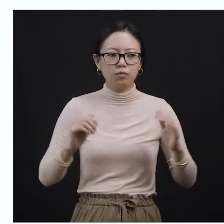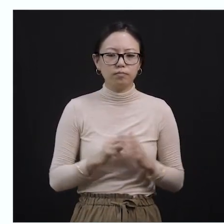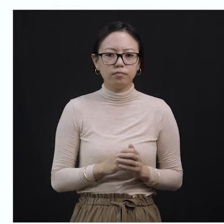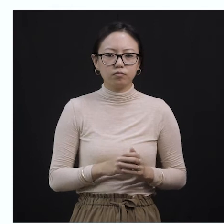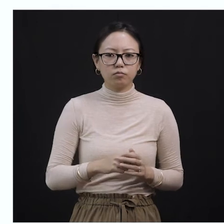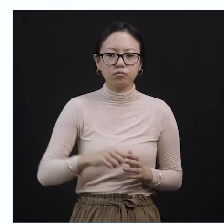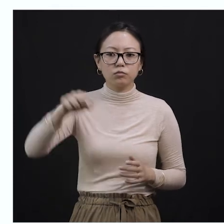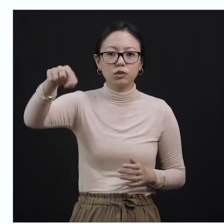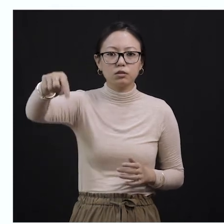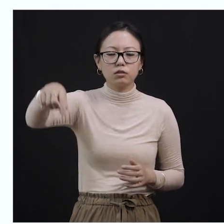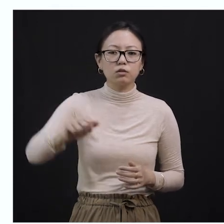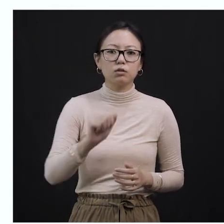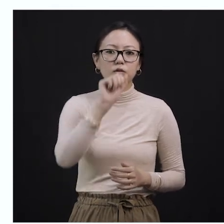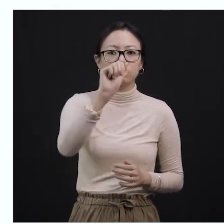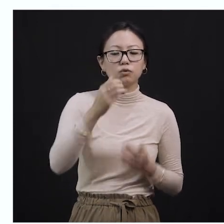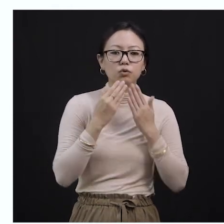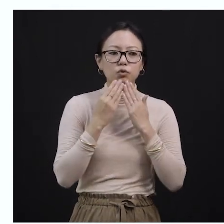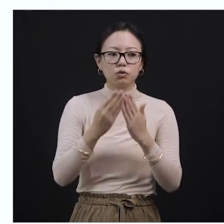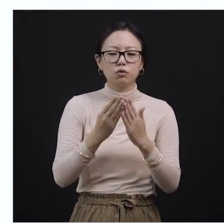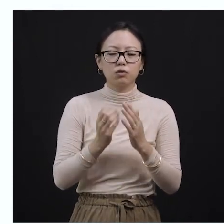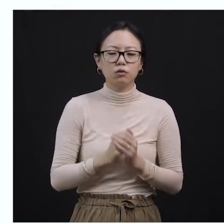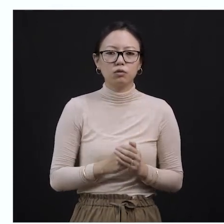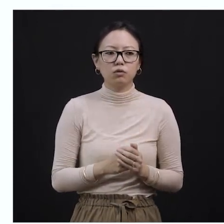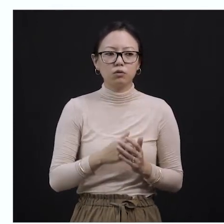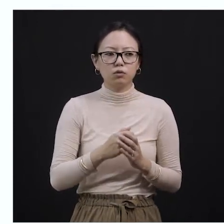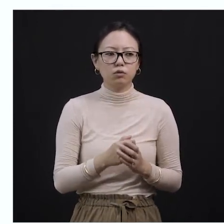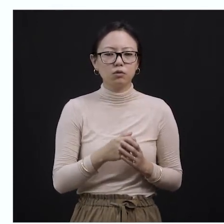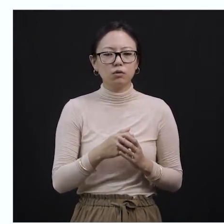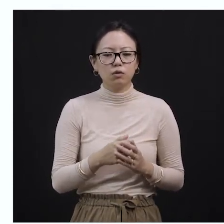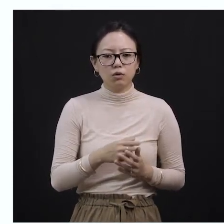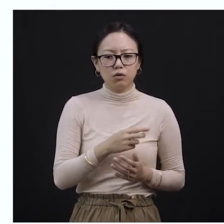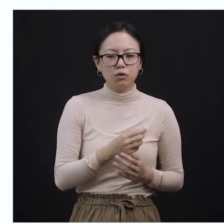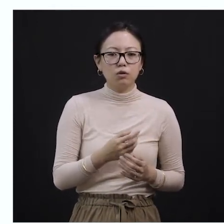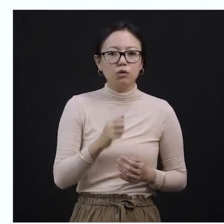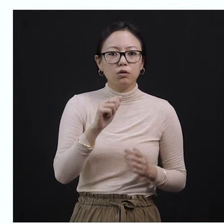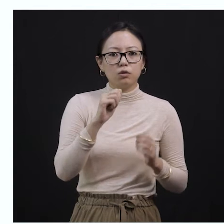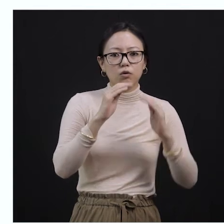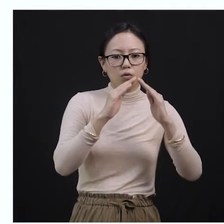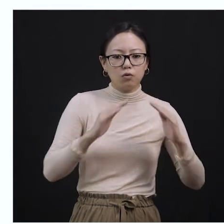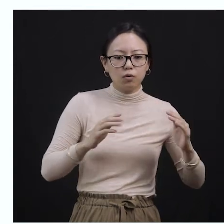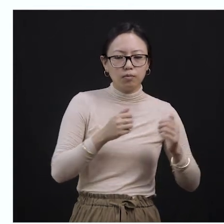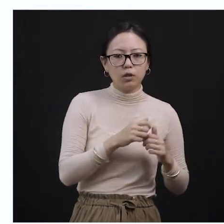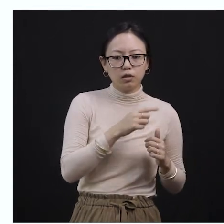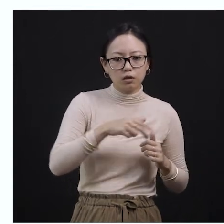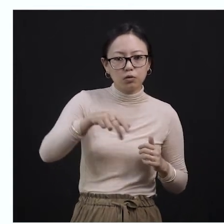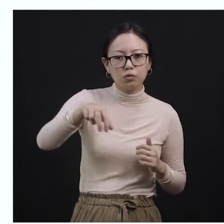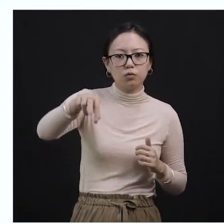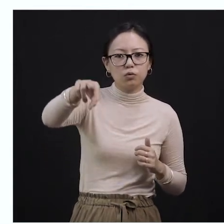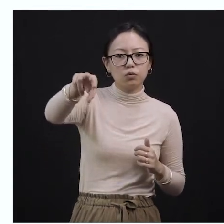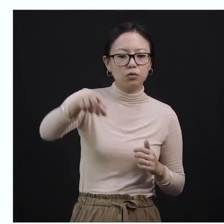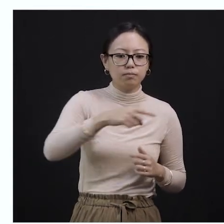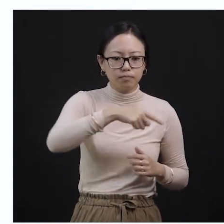your home going all the way like this to your school, this is called your